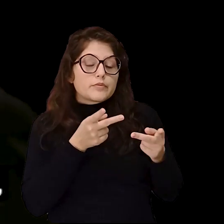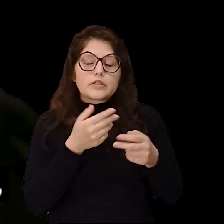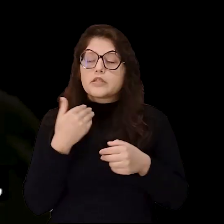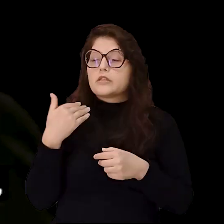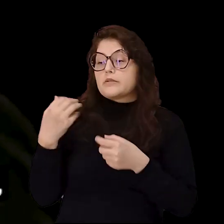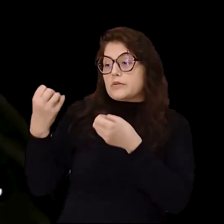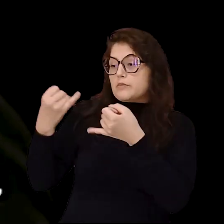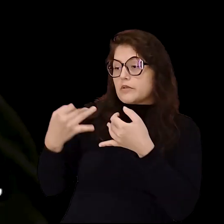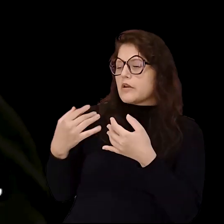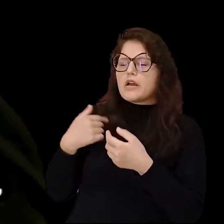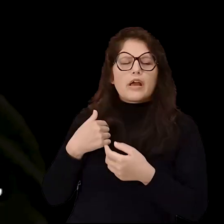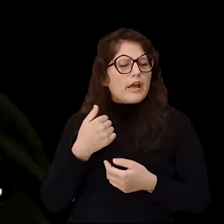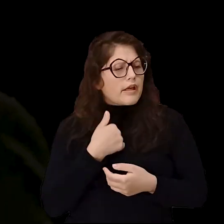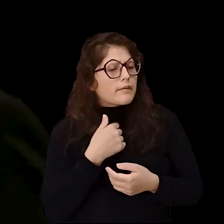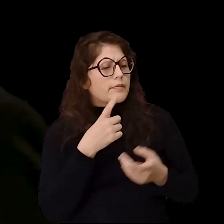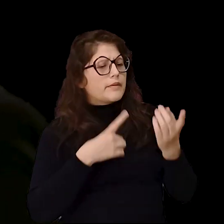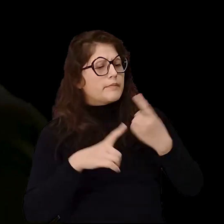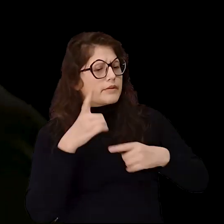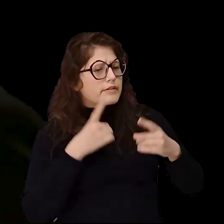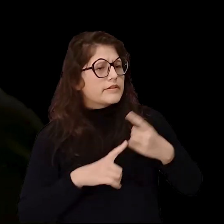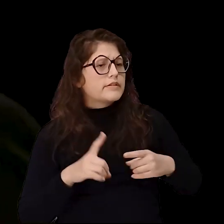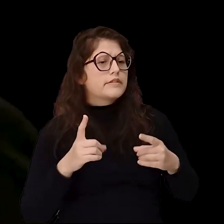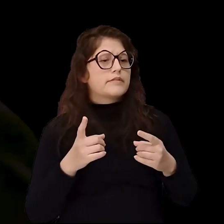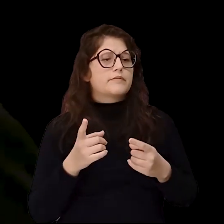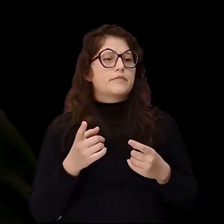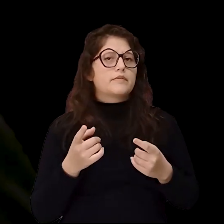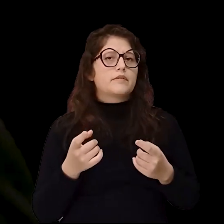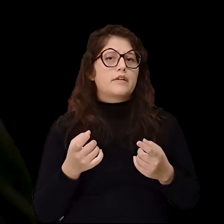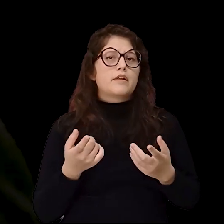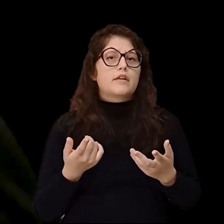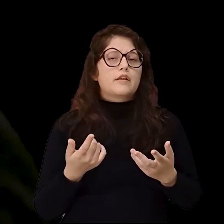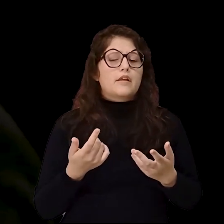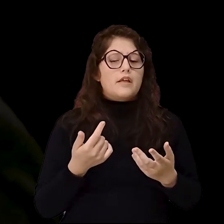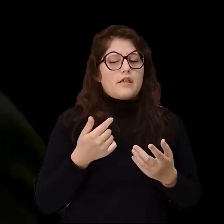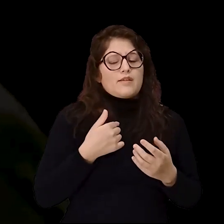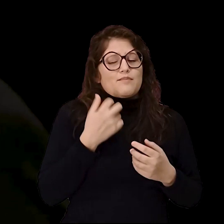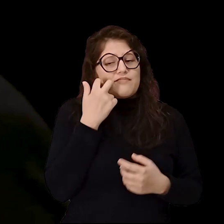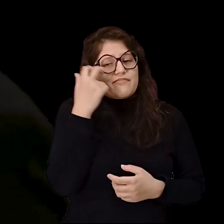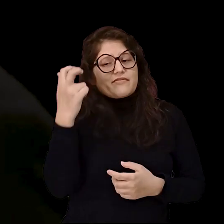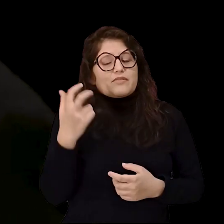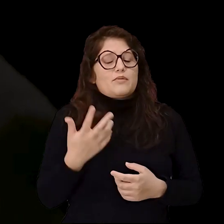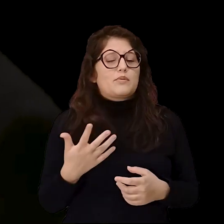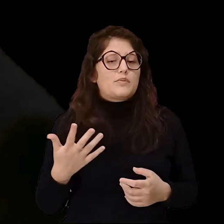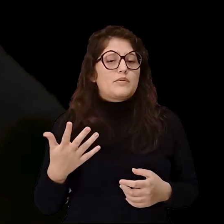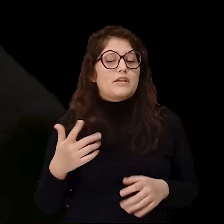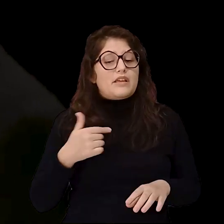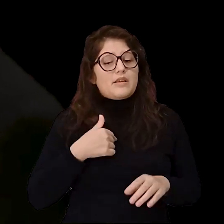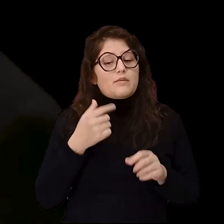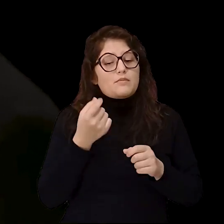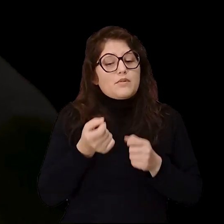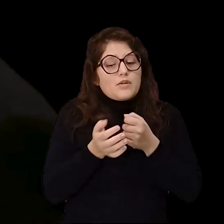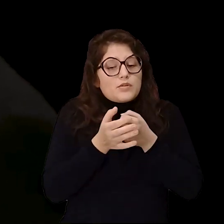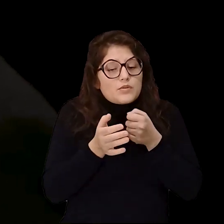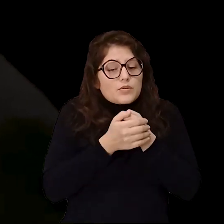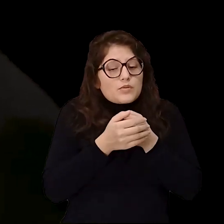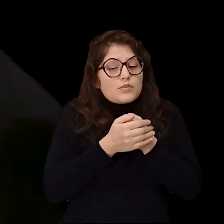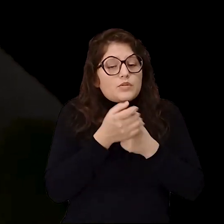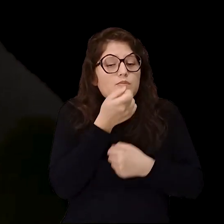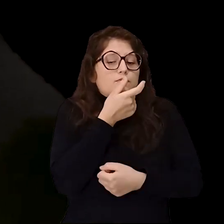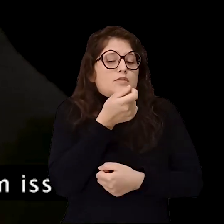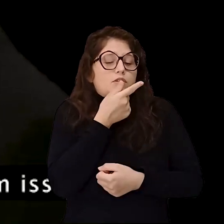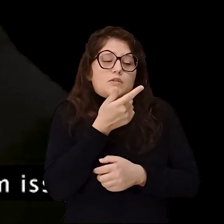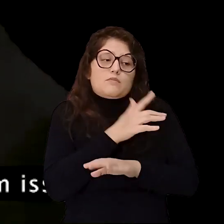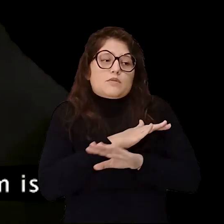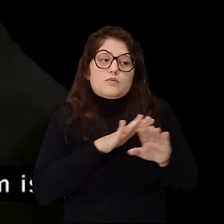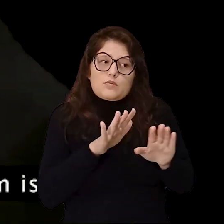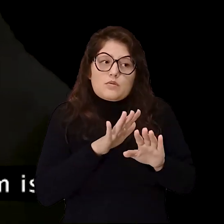on Friday of the 3-day conference, one of the participants took me aside and she said, I suffer from